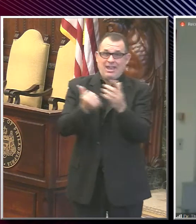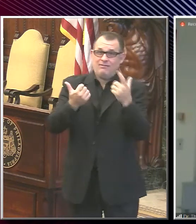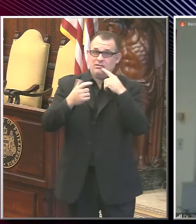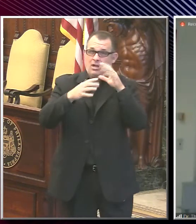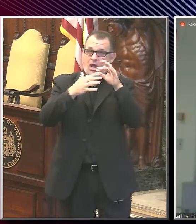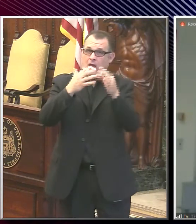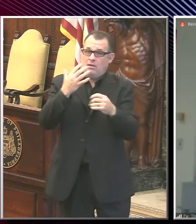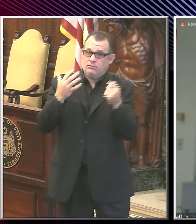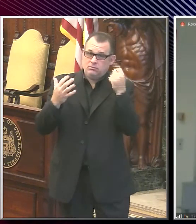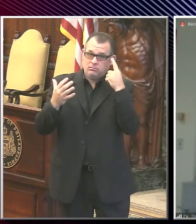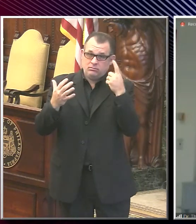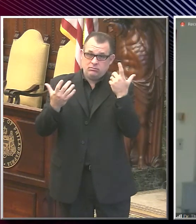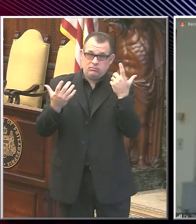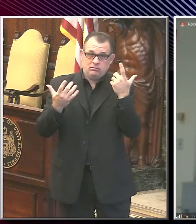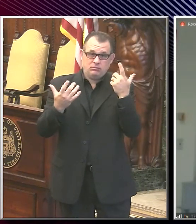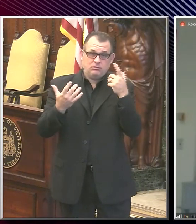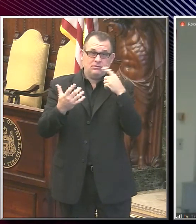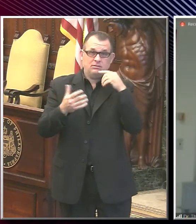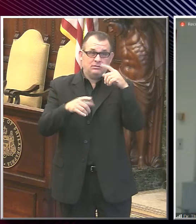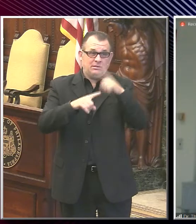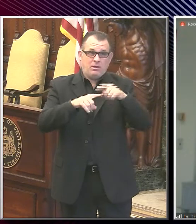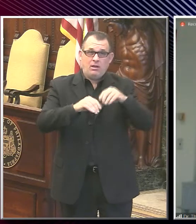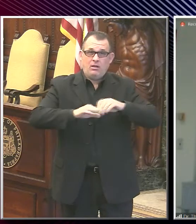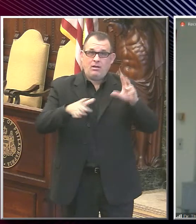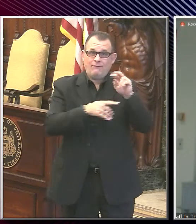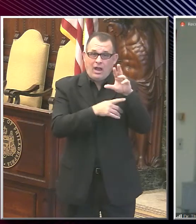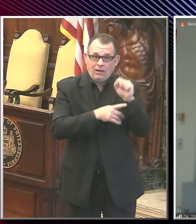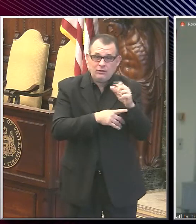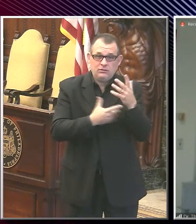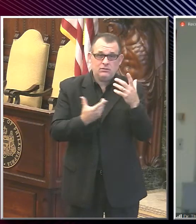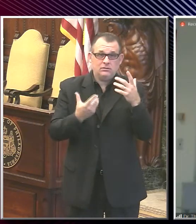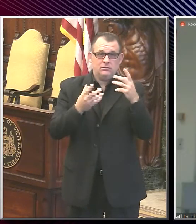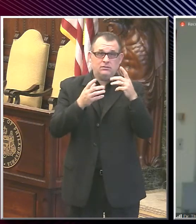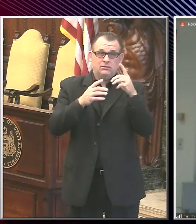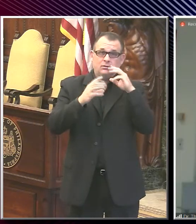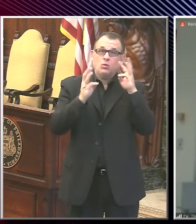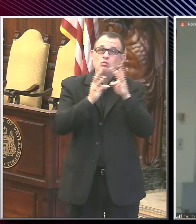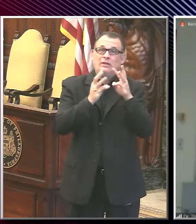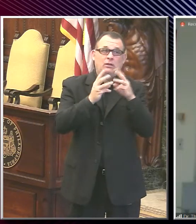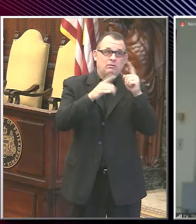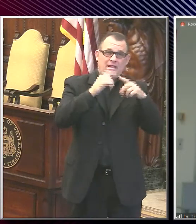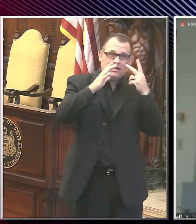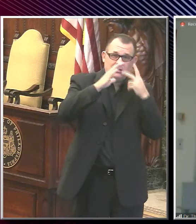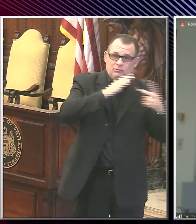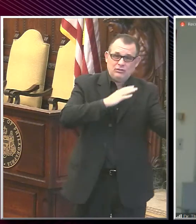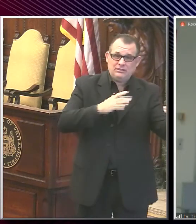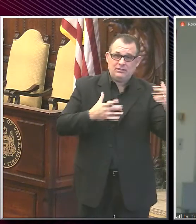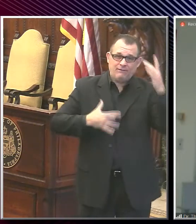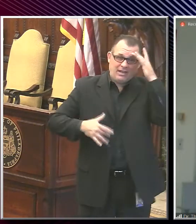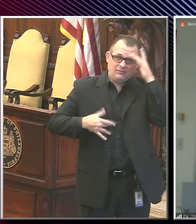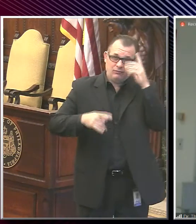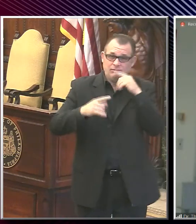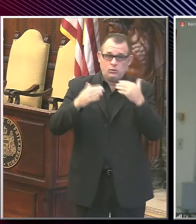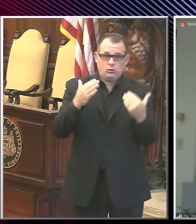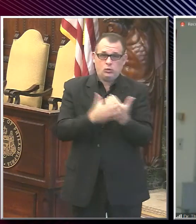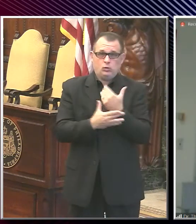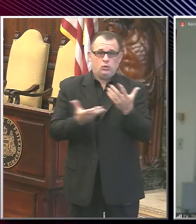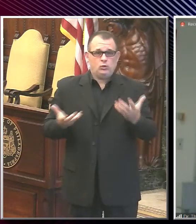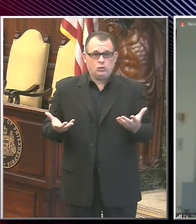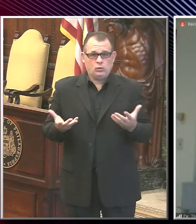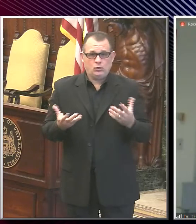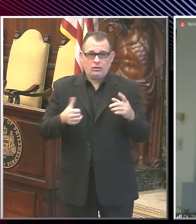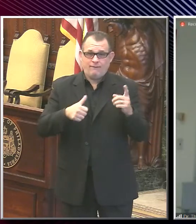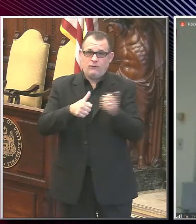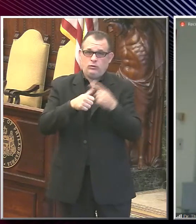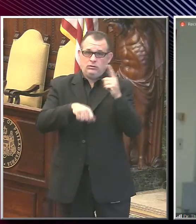when we get to the late fall and winter. It's such a new virus that it would really be the first winter it's seen in the United States. We